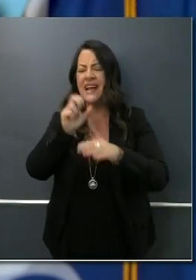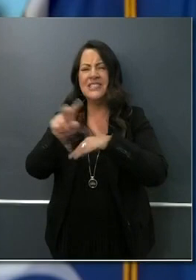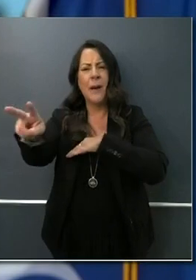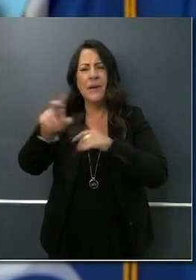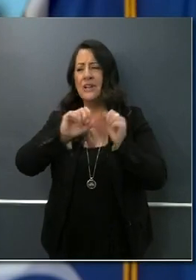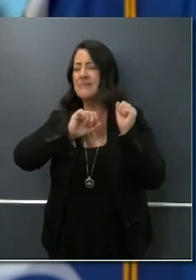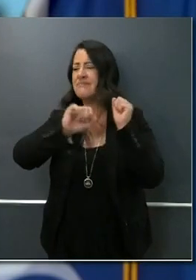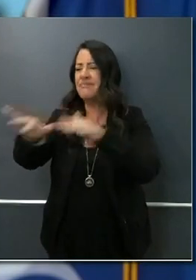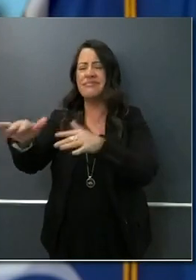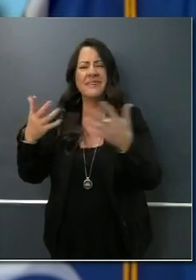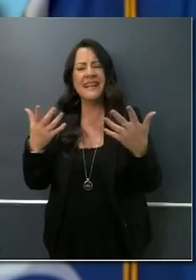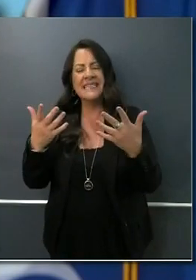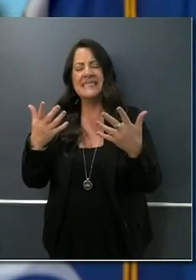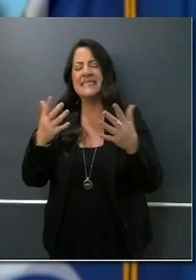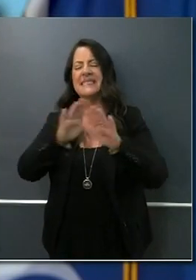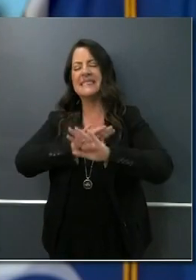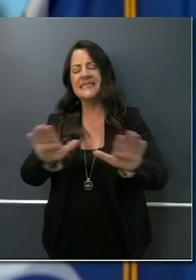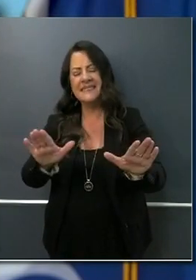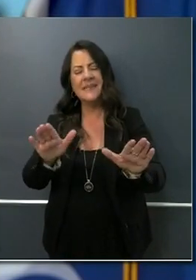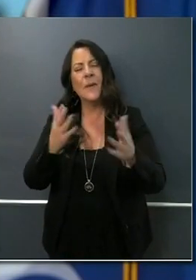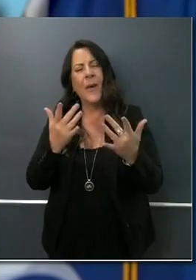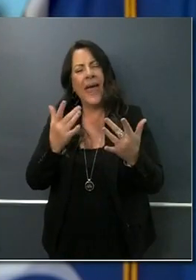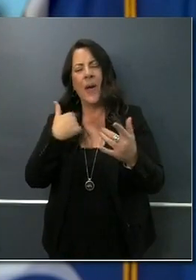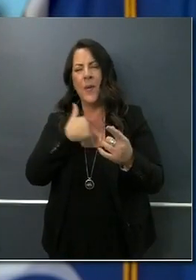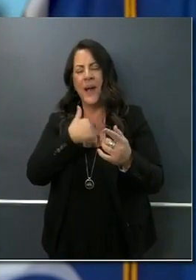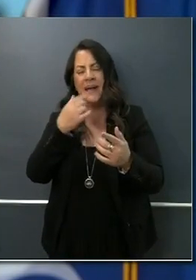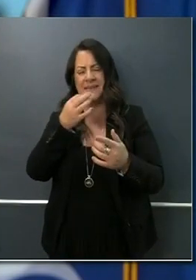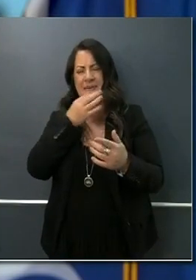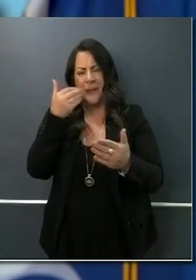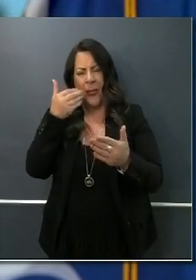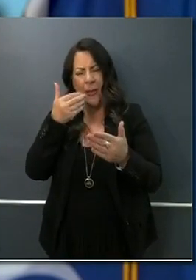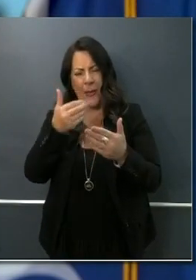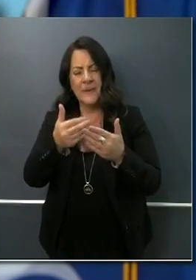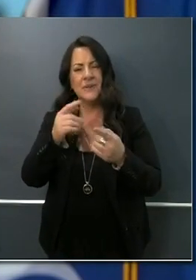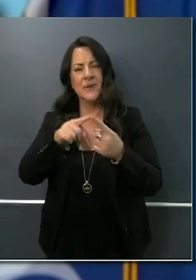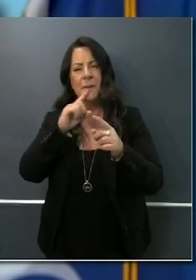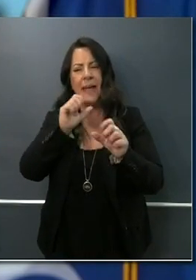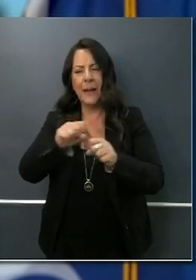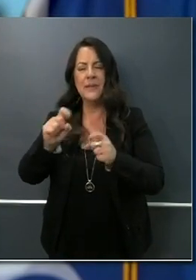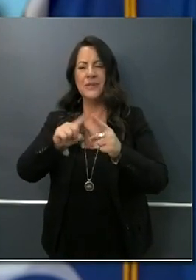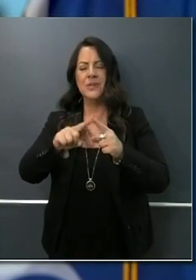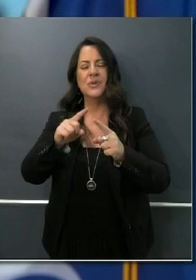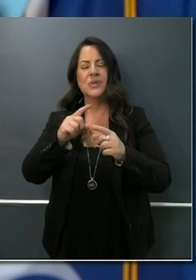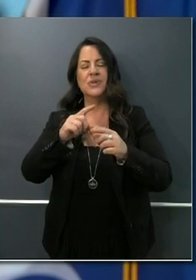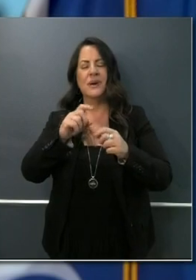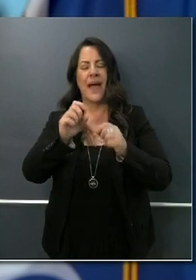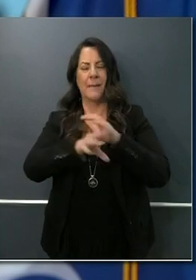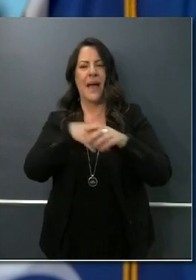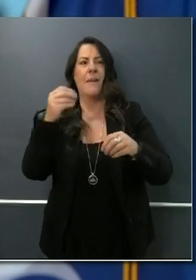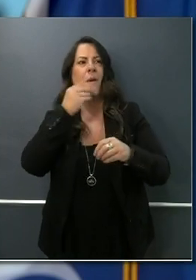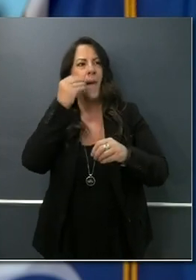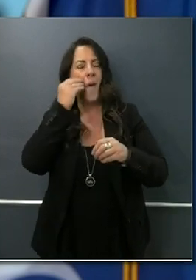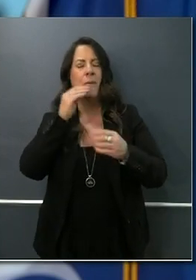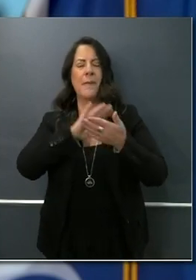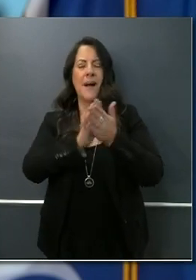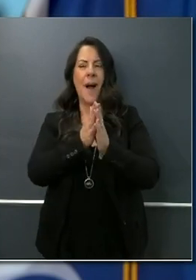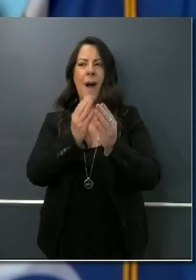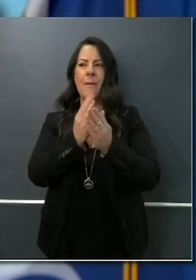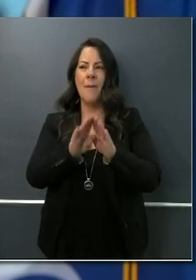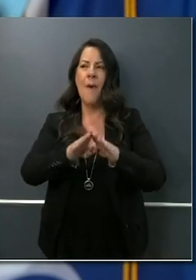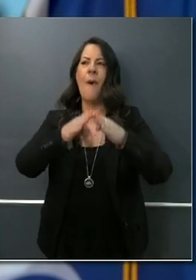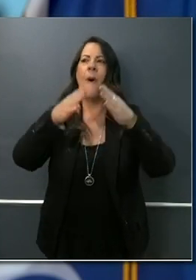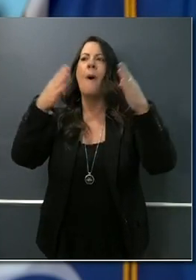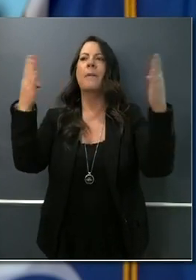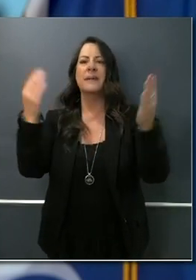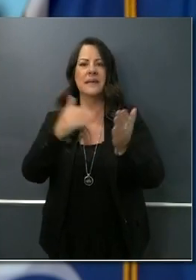progress. Let's just get through this thing together so that we can go so much farther, so much quicker. The worst thing we do is